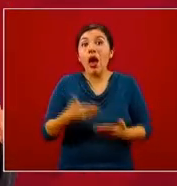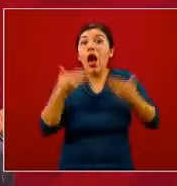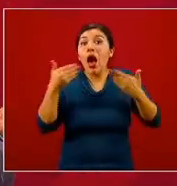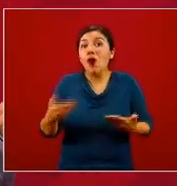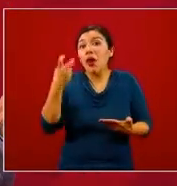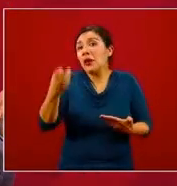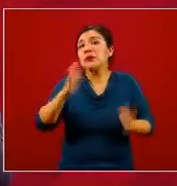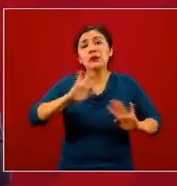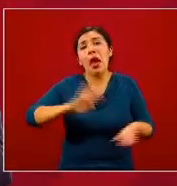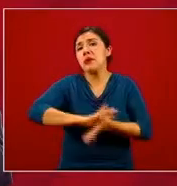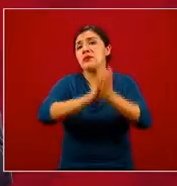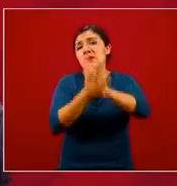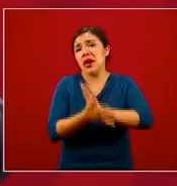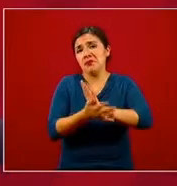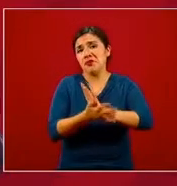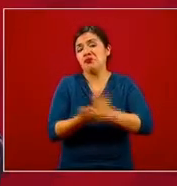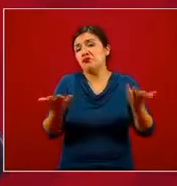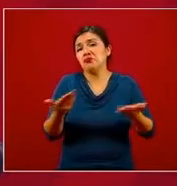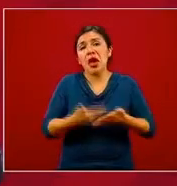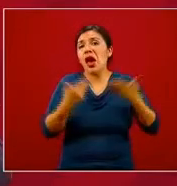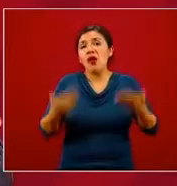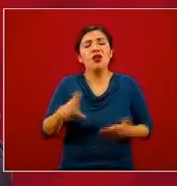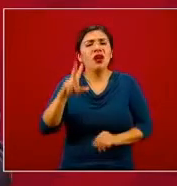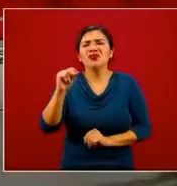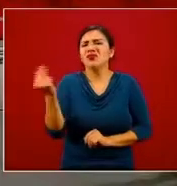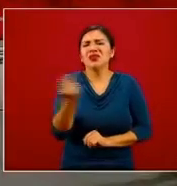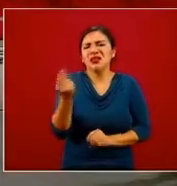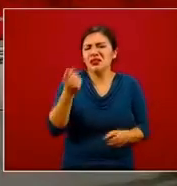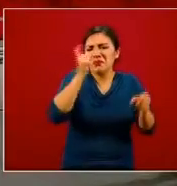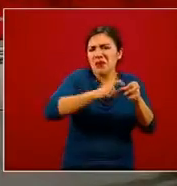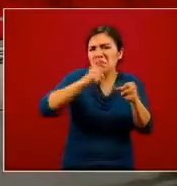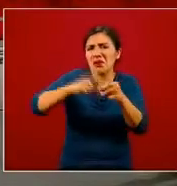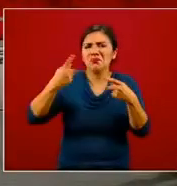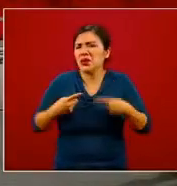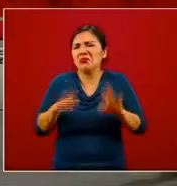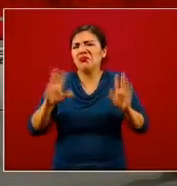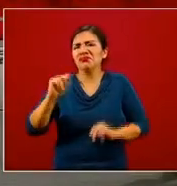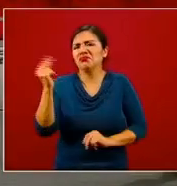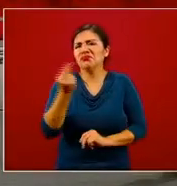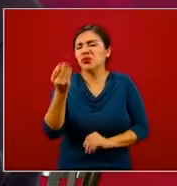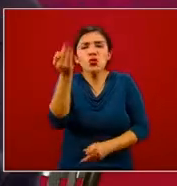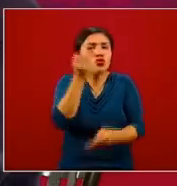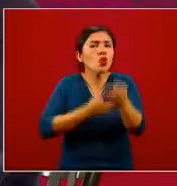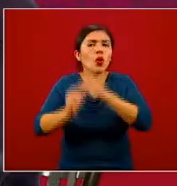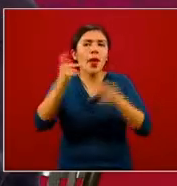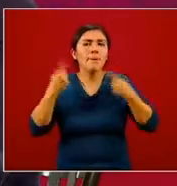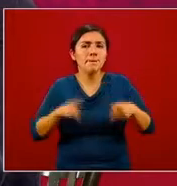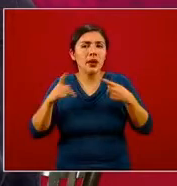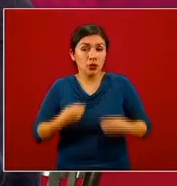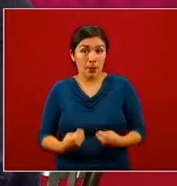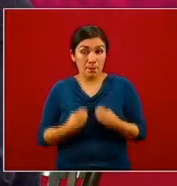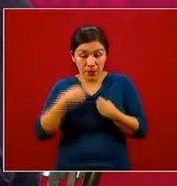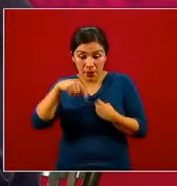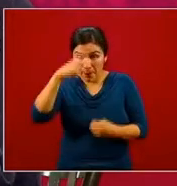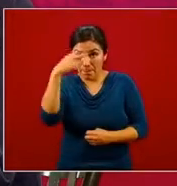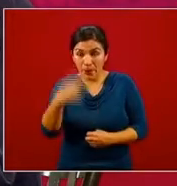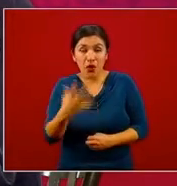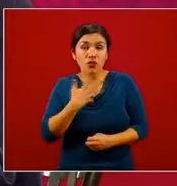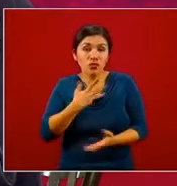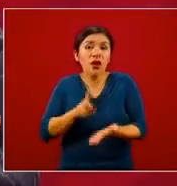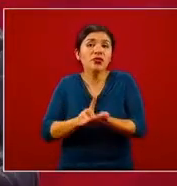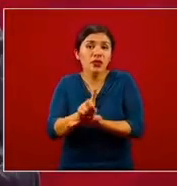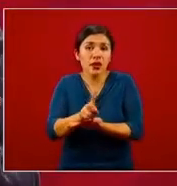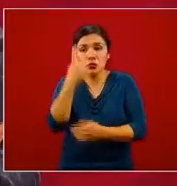to recruitment or membership of people into the social insurance, social